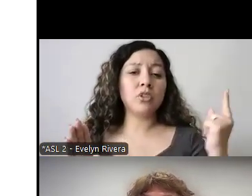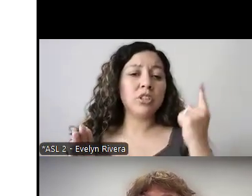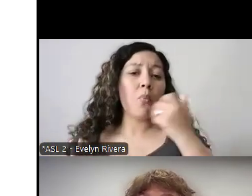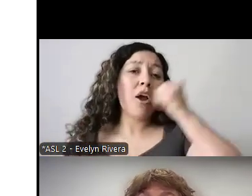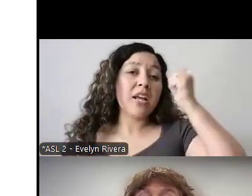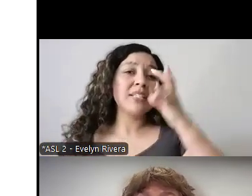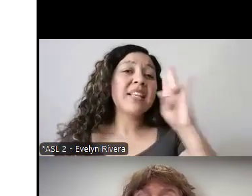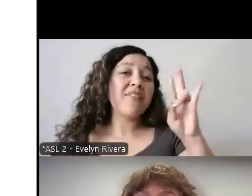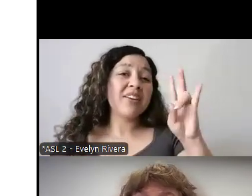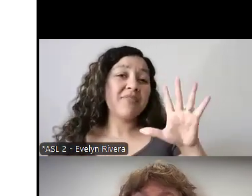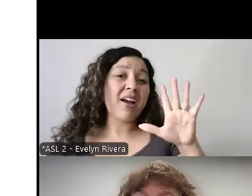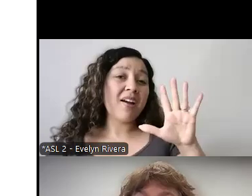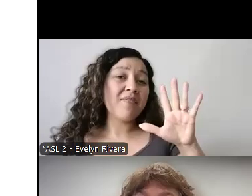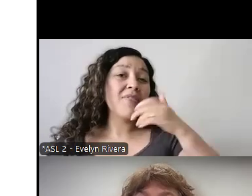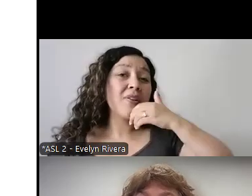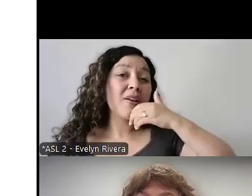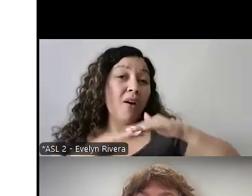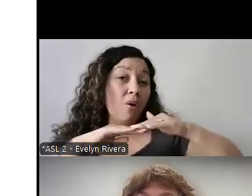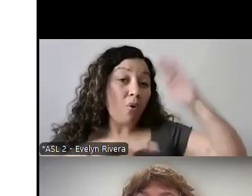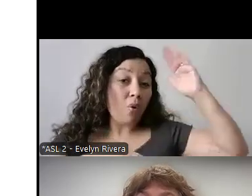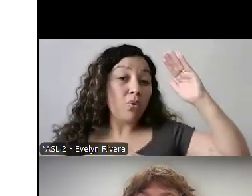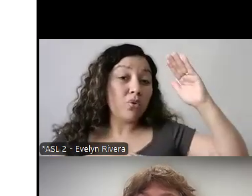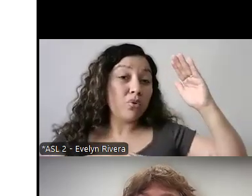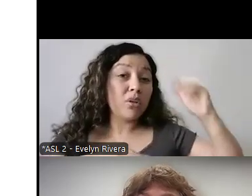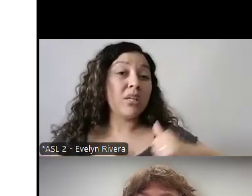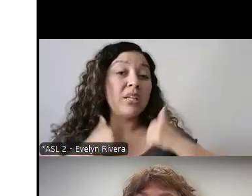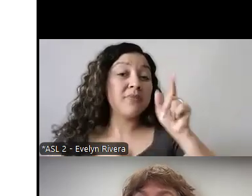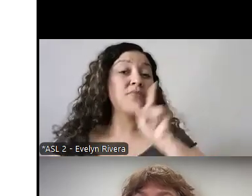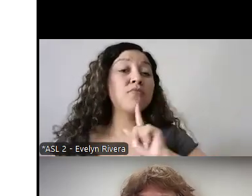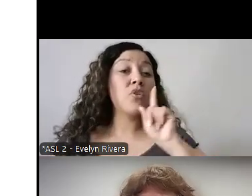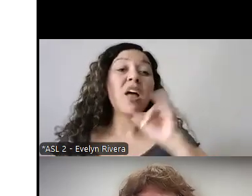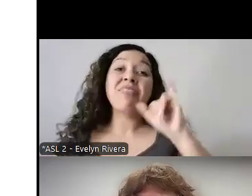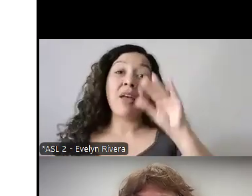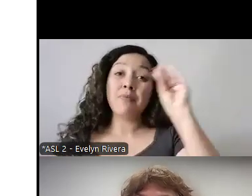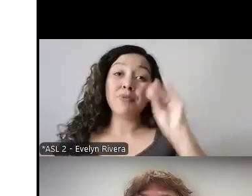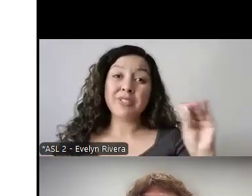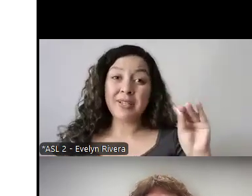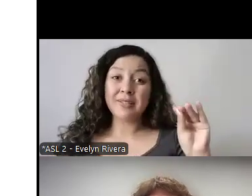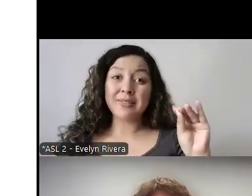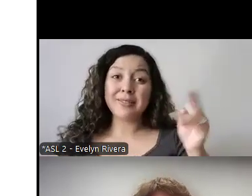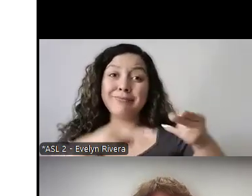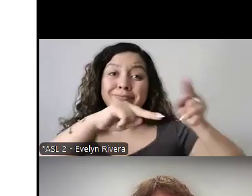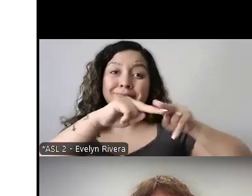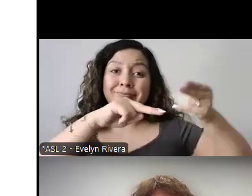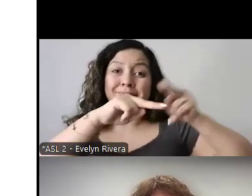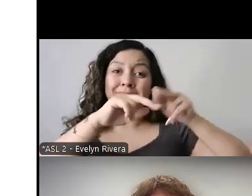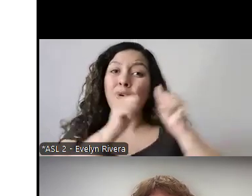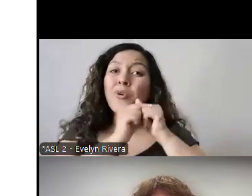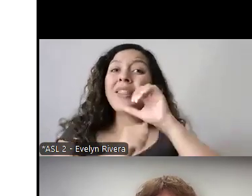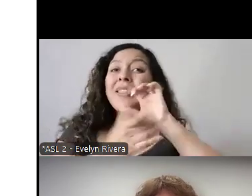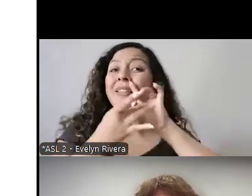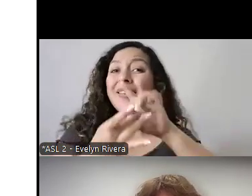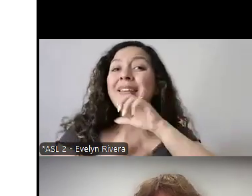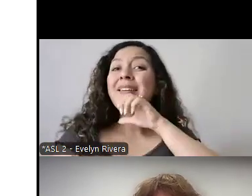is occupied by someone living alone. And this percentage increases with age. So this is really, really important.